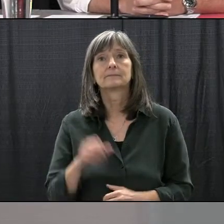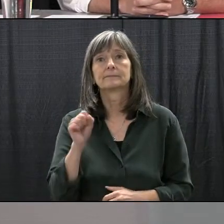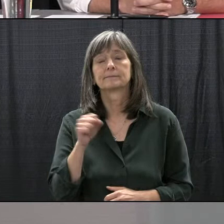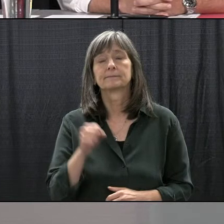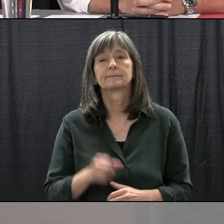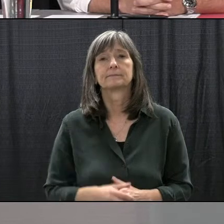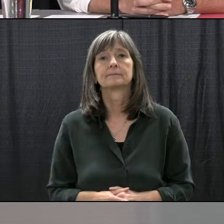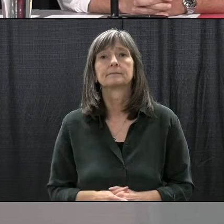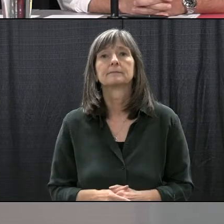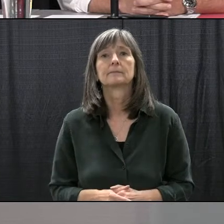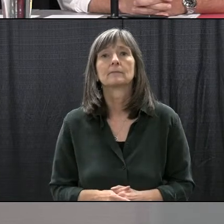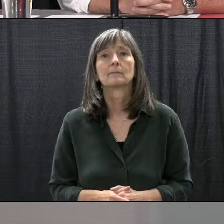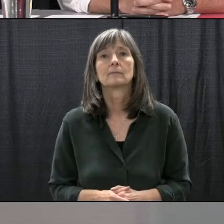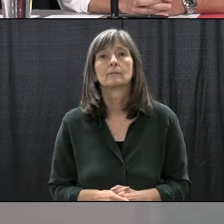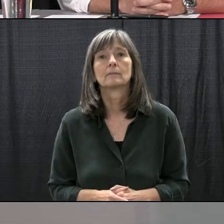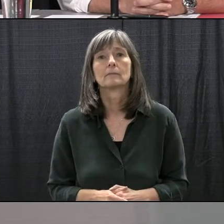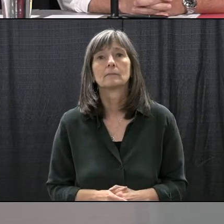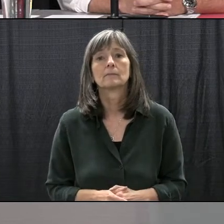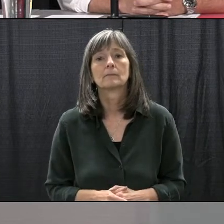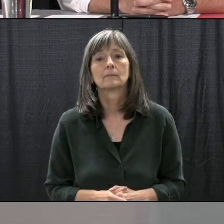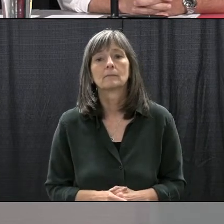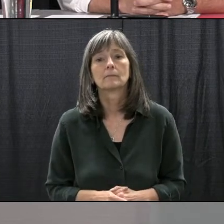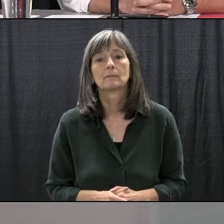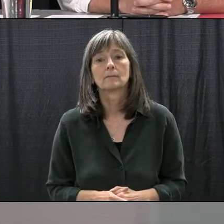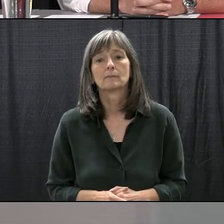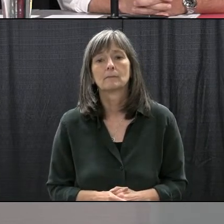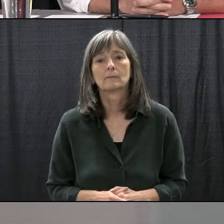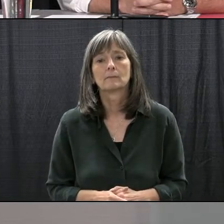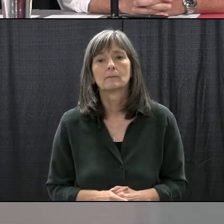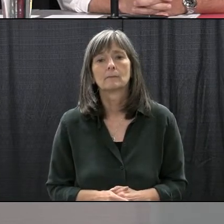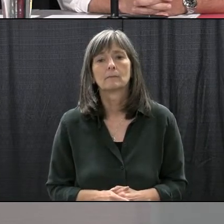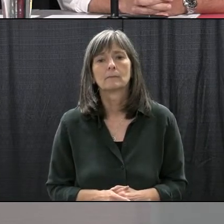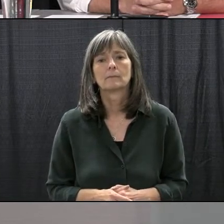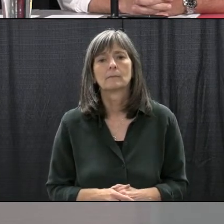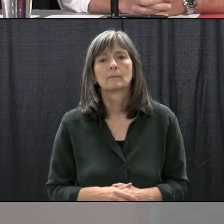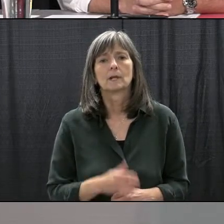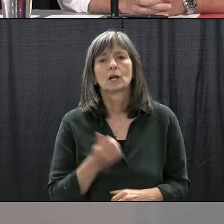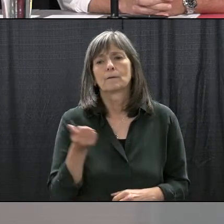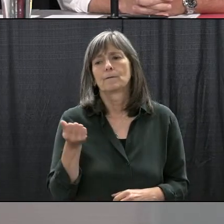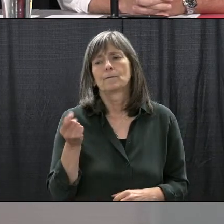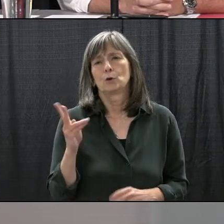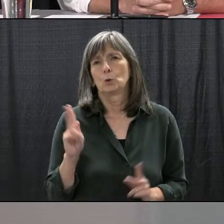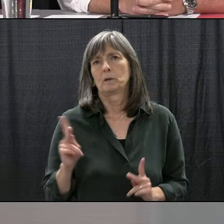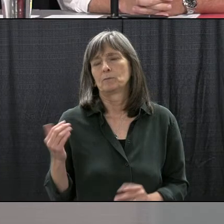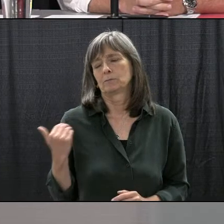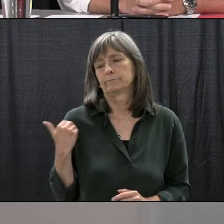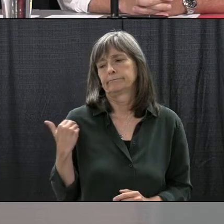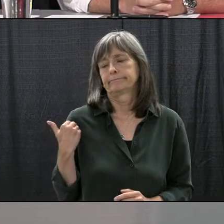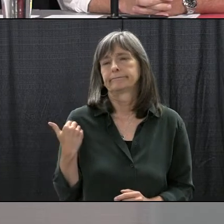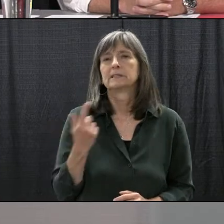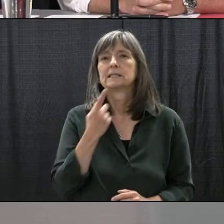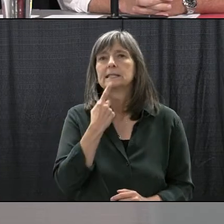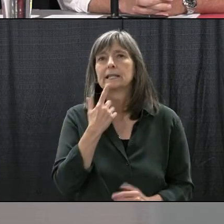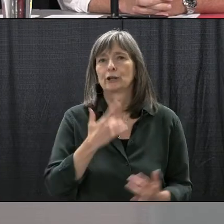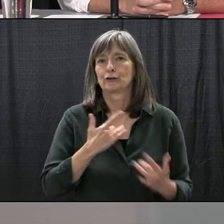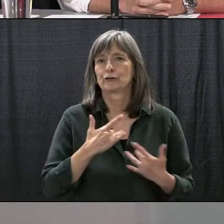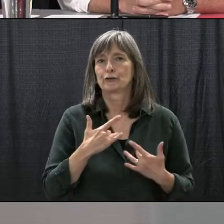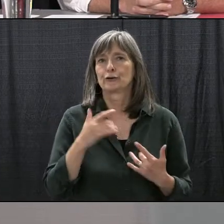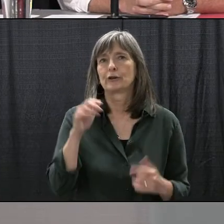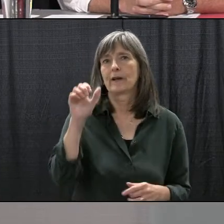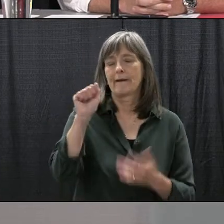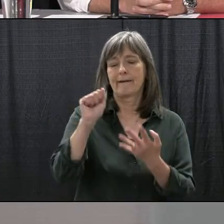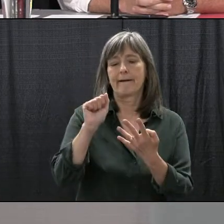Yes, I do. Someone, more than one person, in fact, has expressed concern about getting